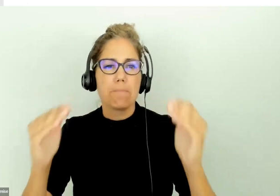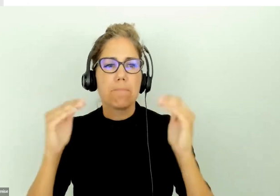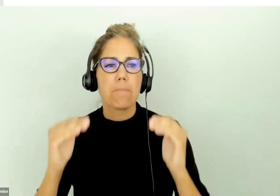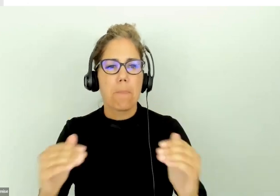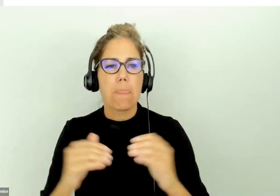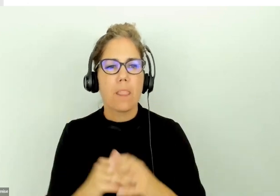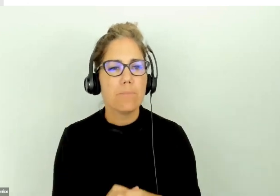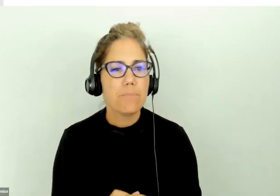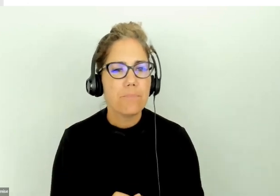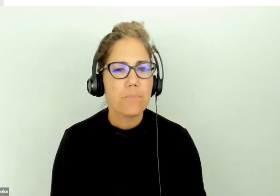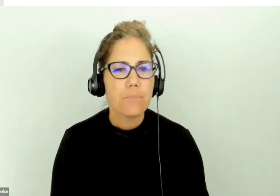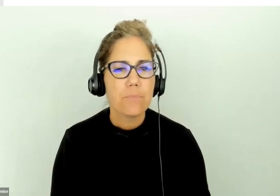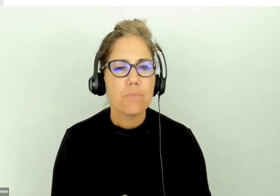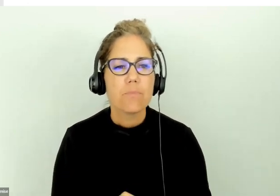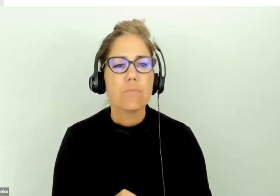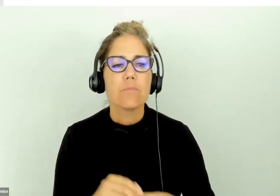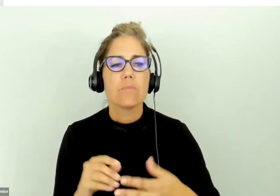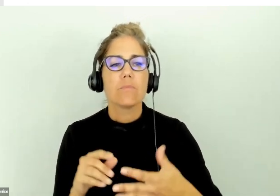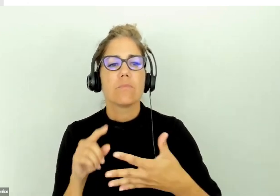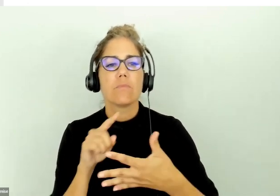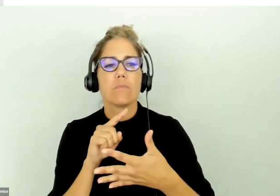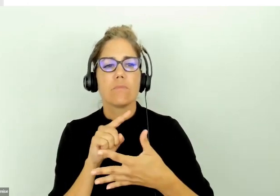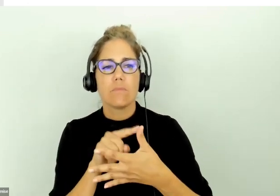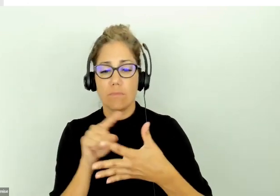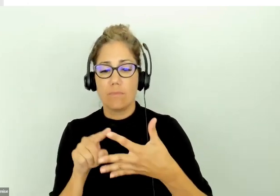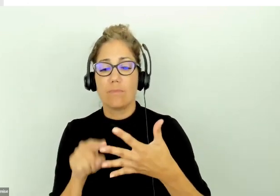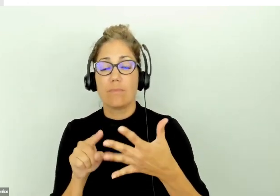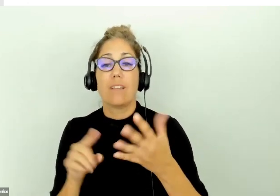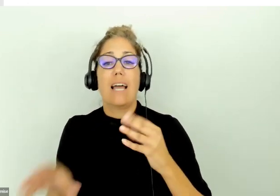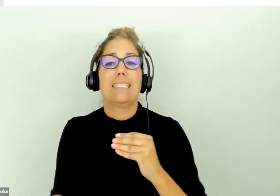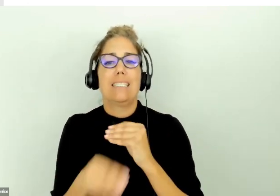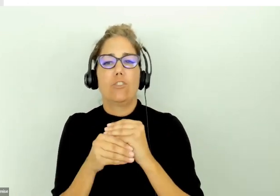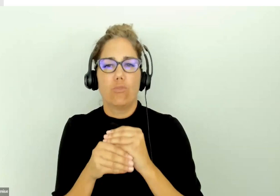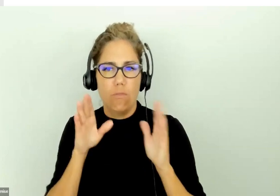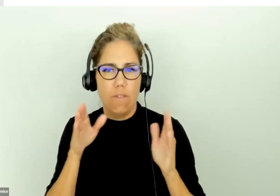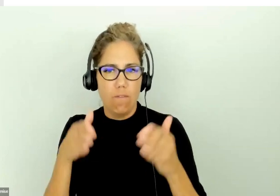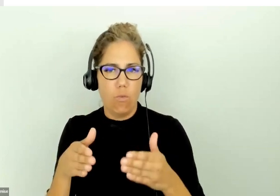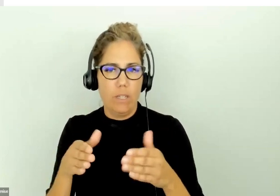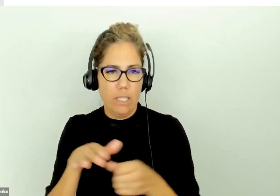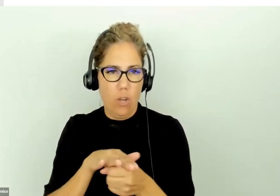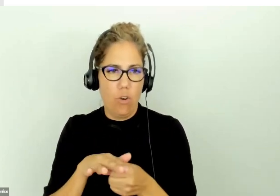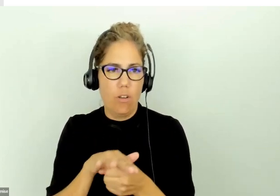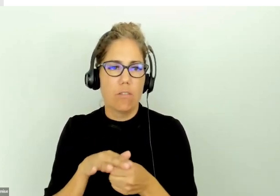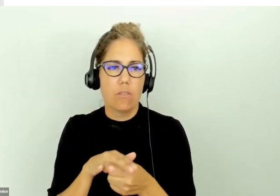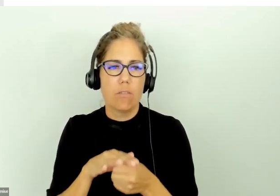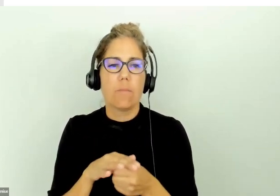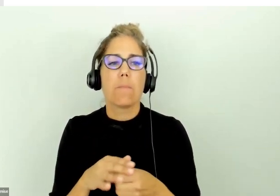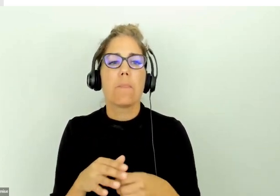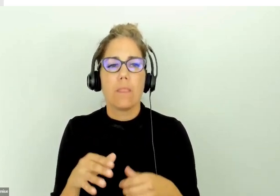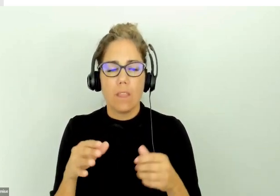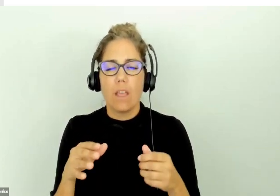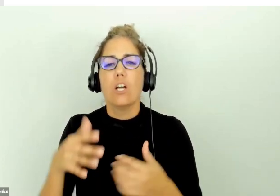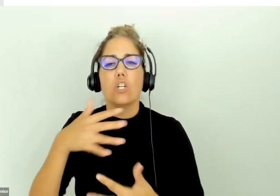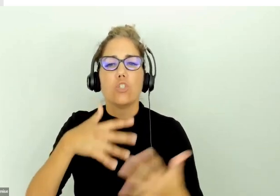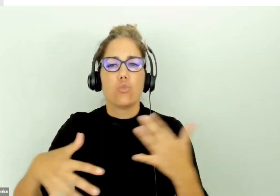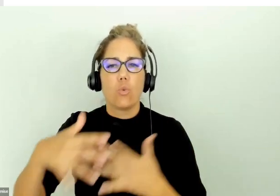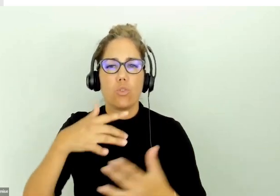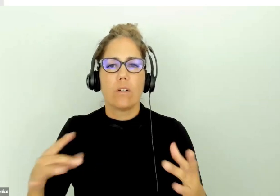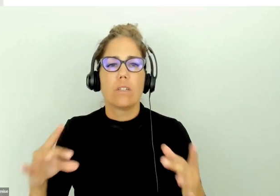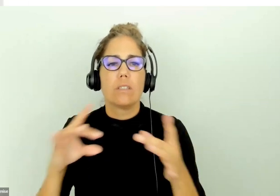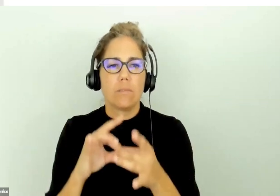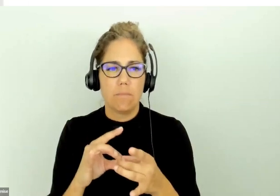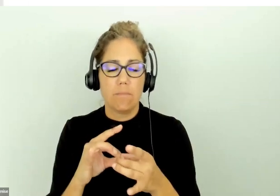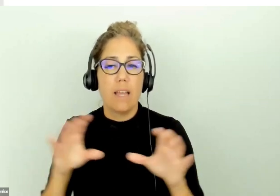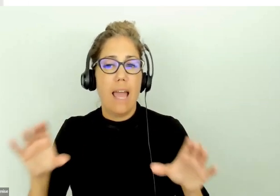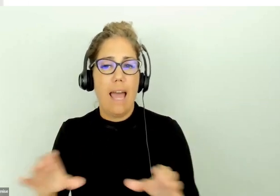So we have 5 additional focus areas in age-friendly communities. The next one is social connection, where our